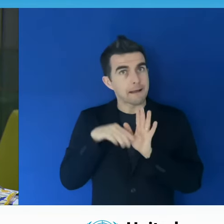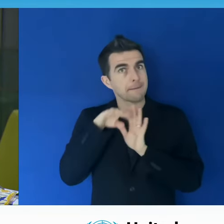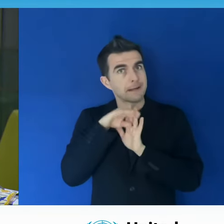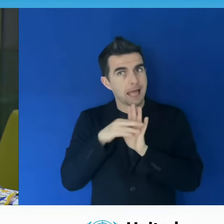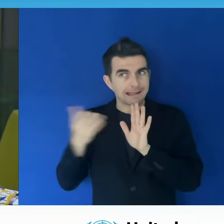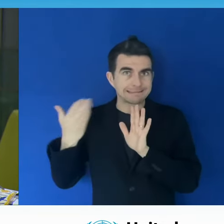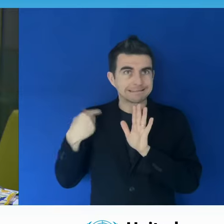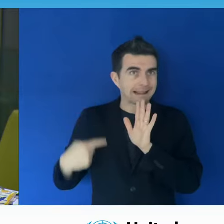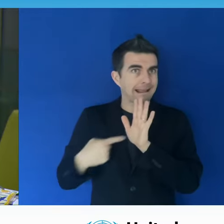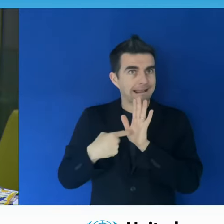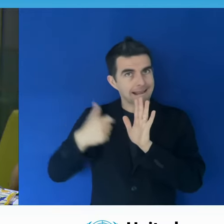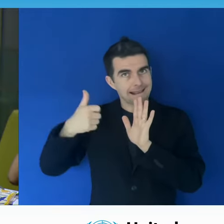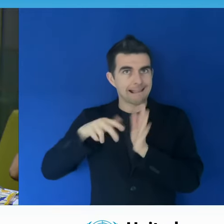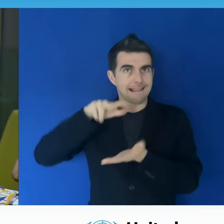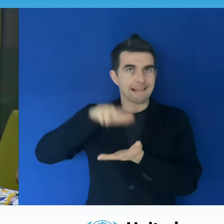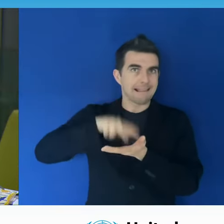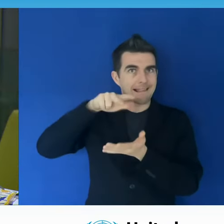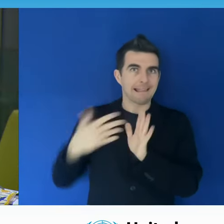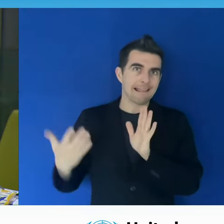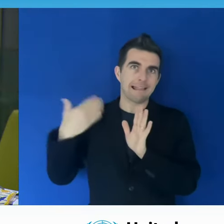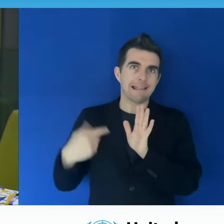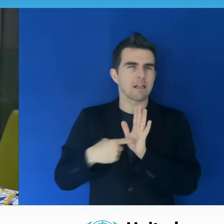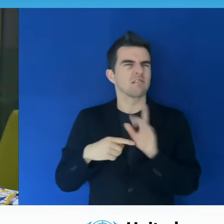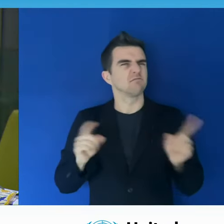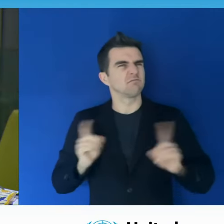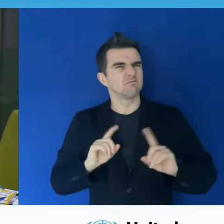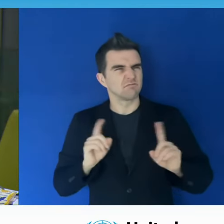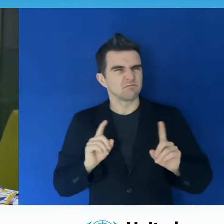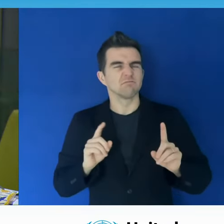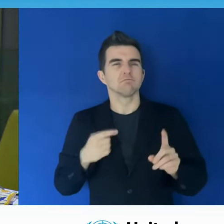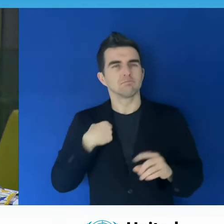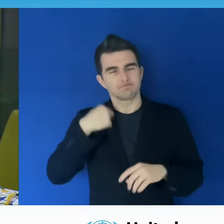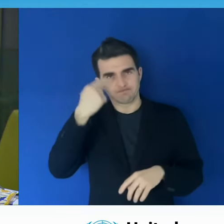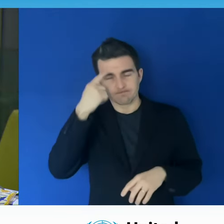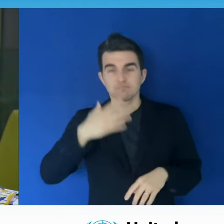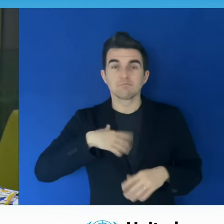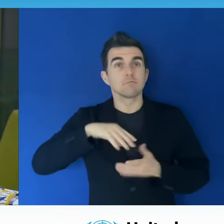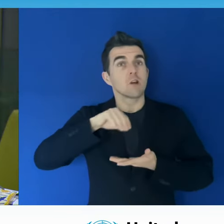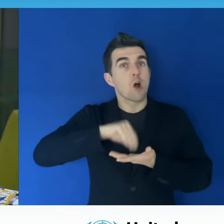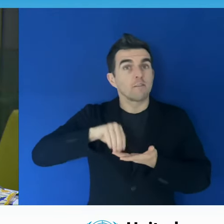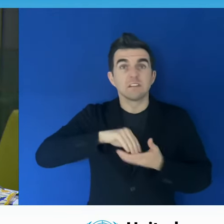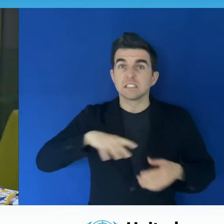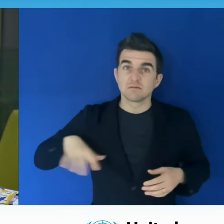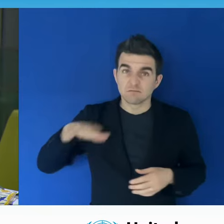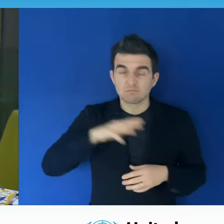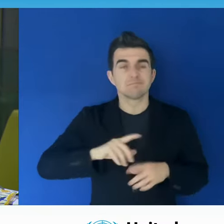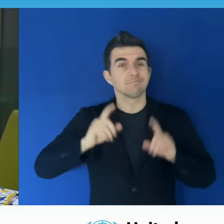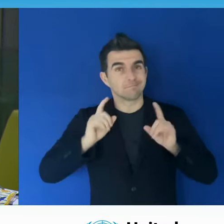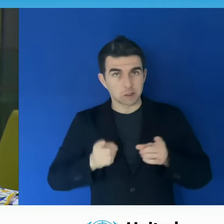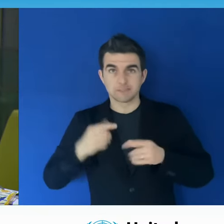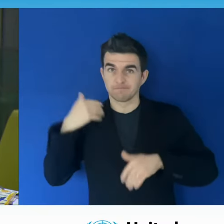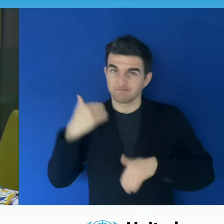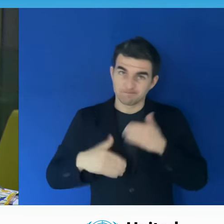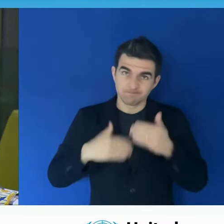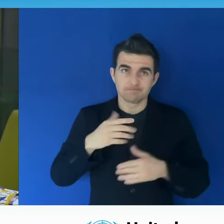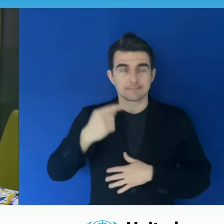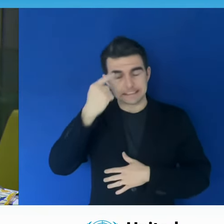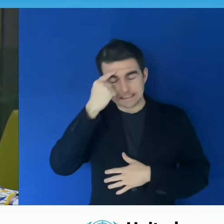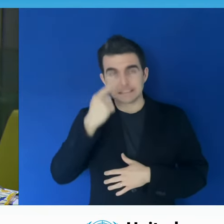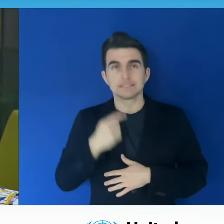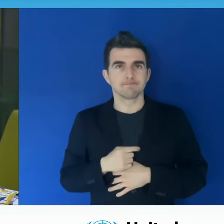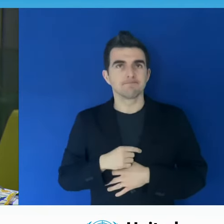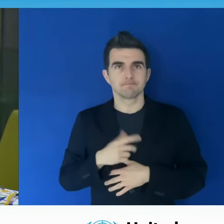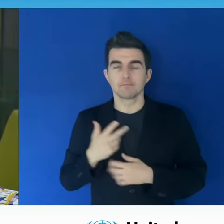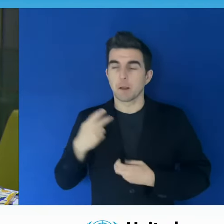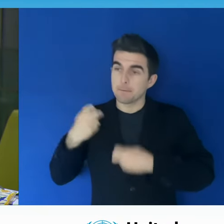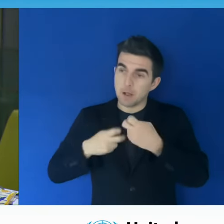And there, I believe that our office has to keep this issue among their priorities. We have to